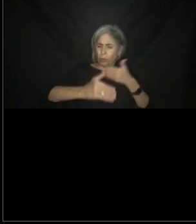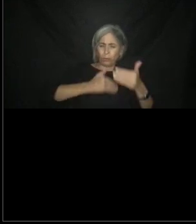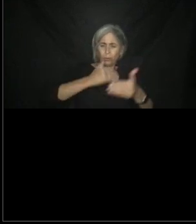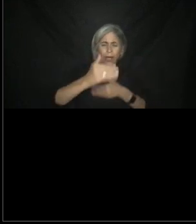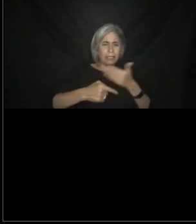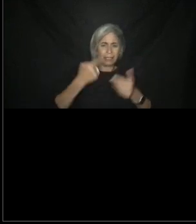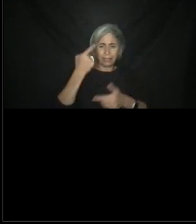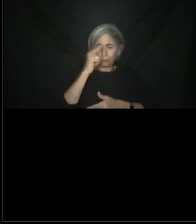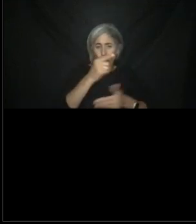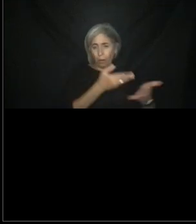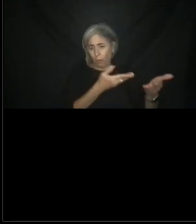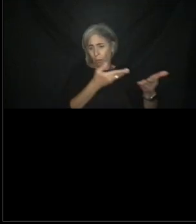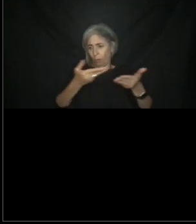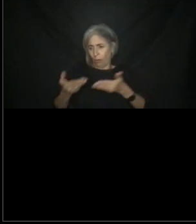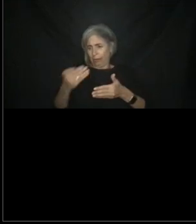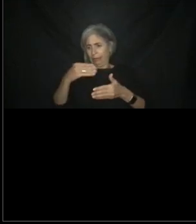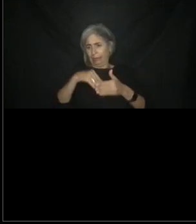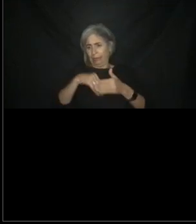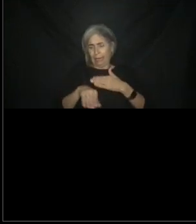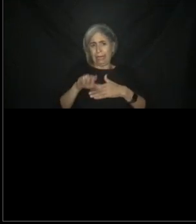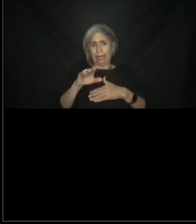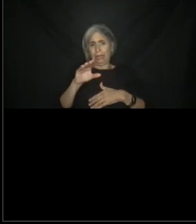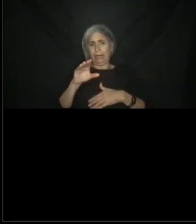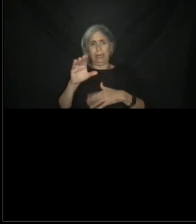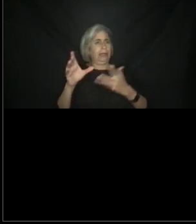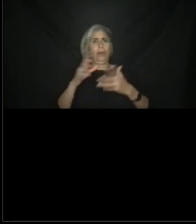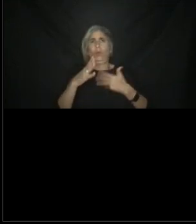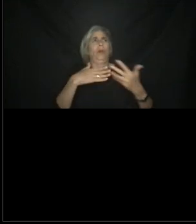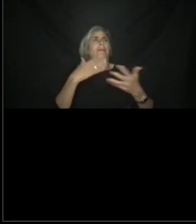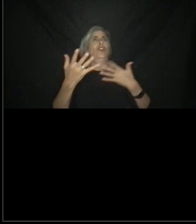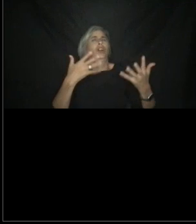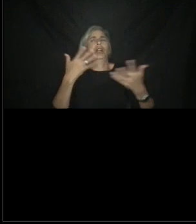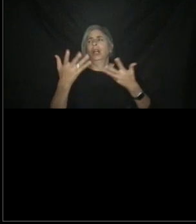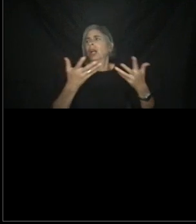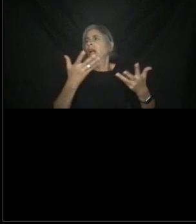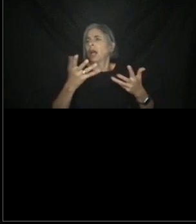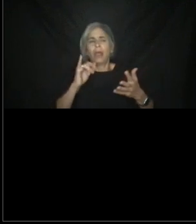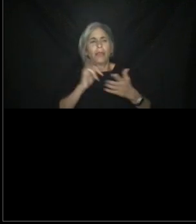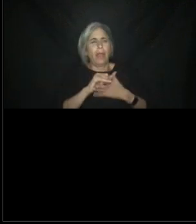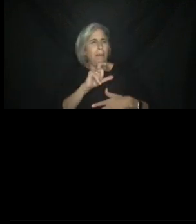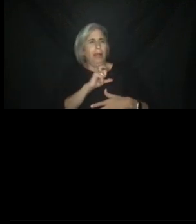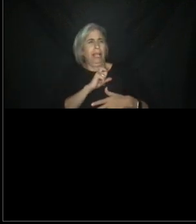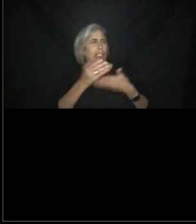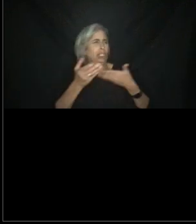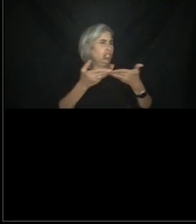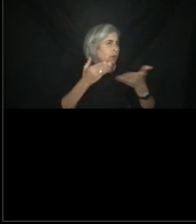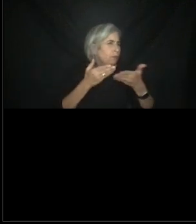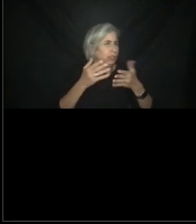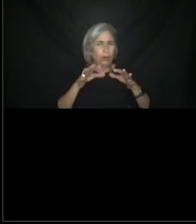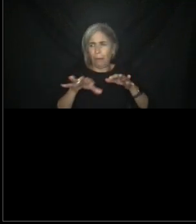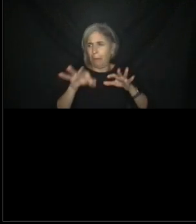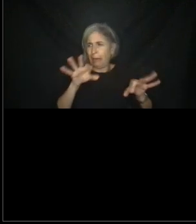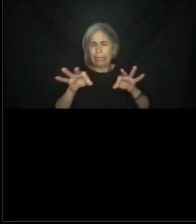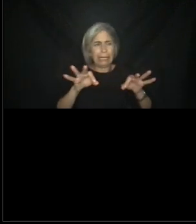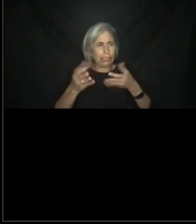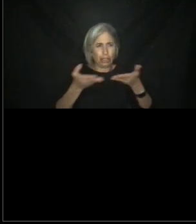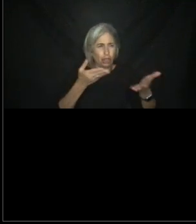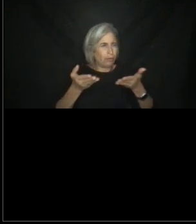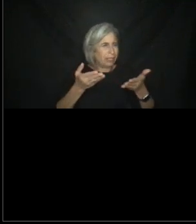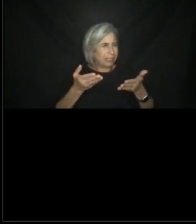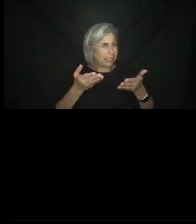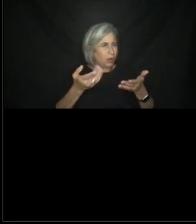for bringing in or whatever that police service and picking up police service, how that's going to go. So